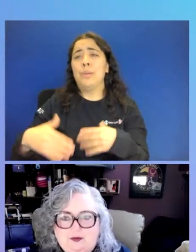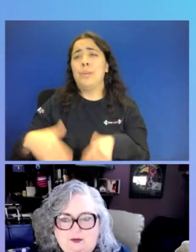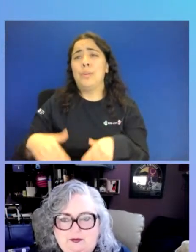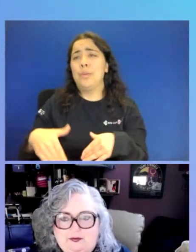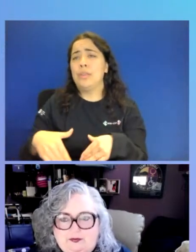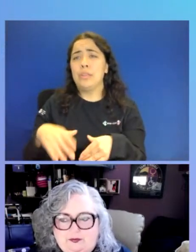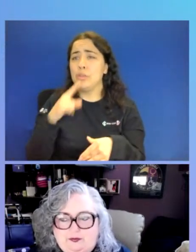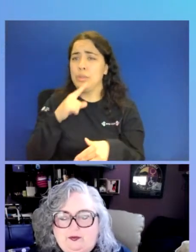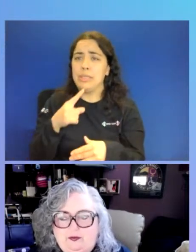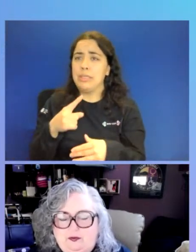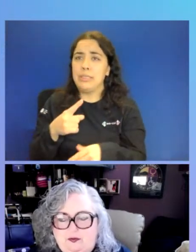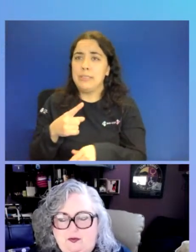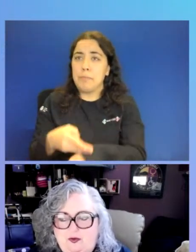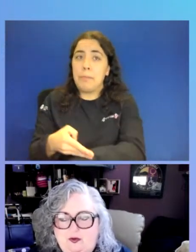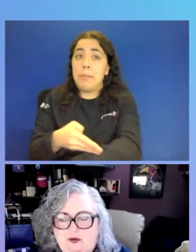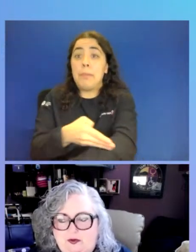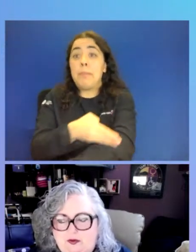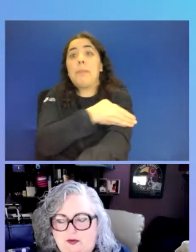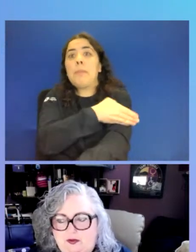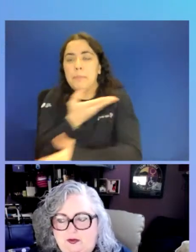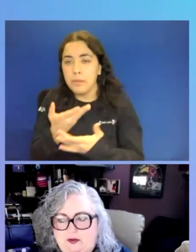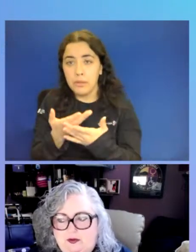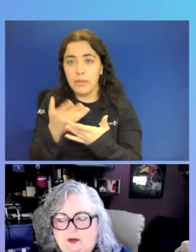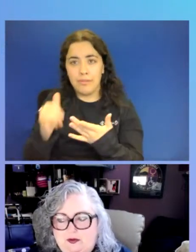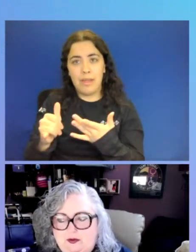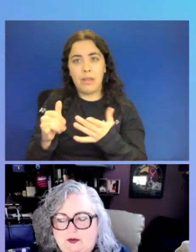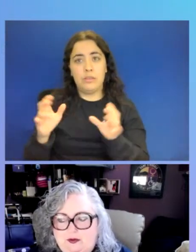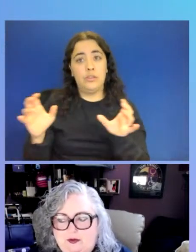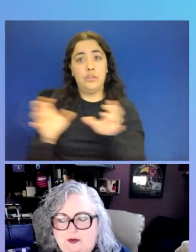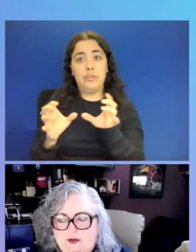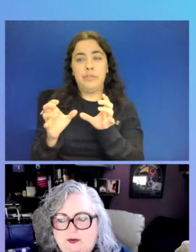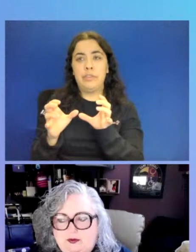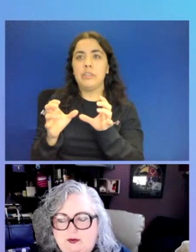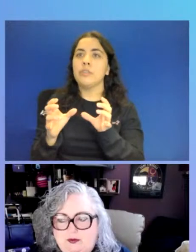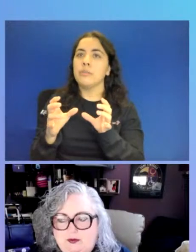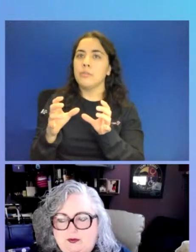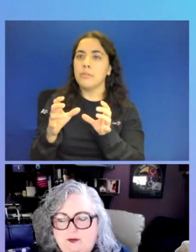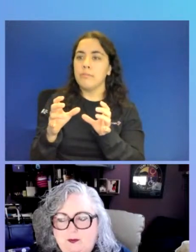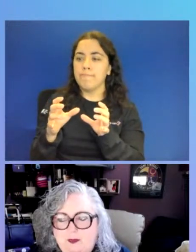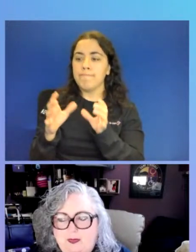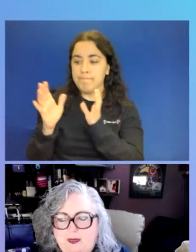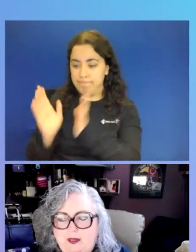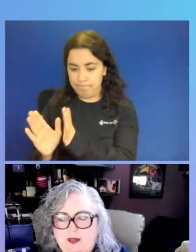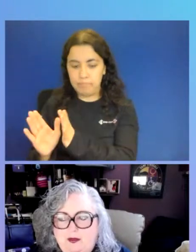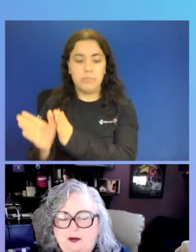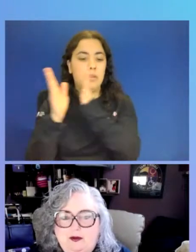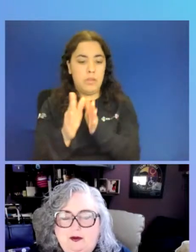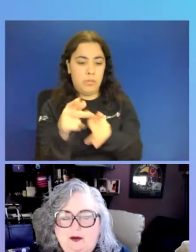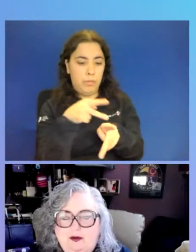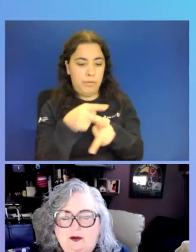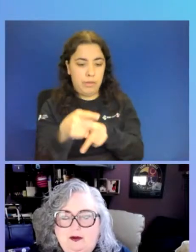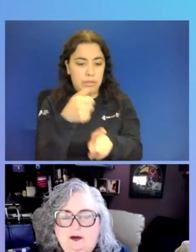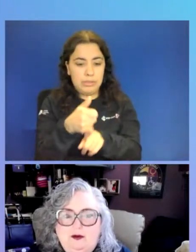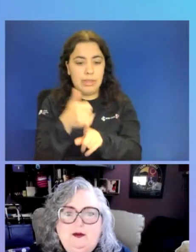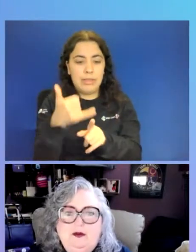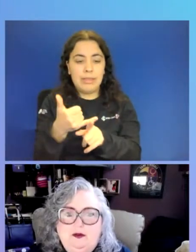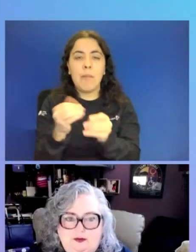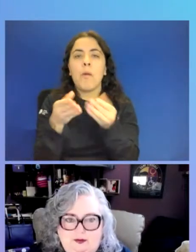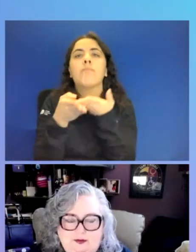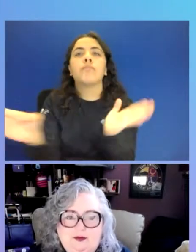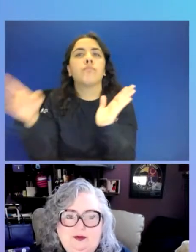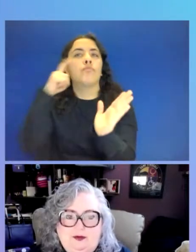return on investment, if we're talking about the certification, is that the profession itself has become more widely